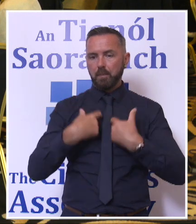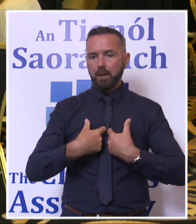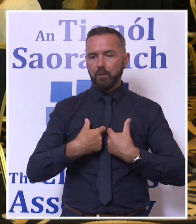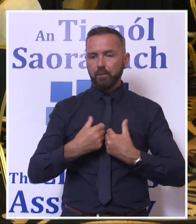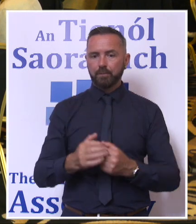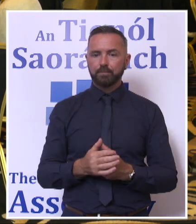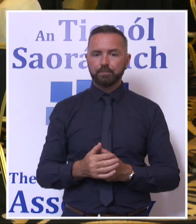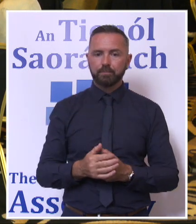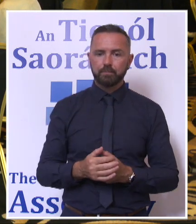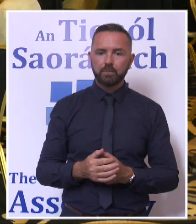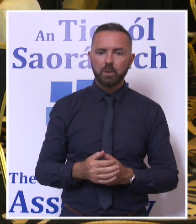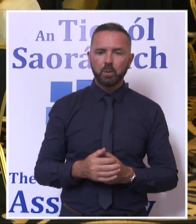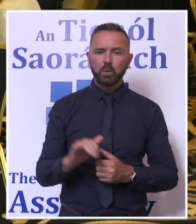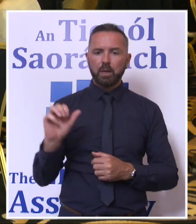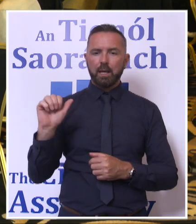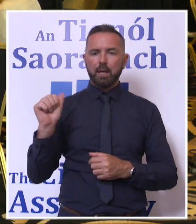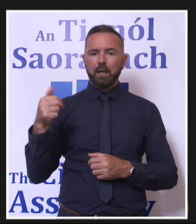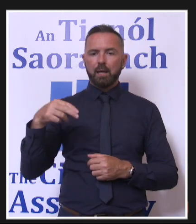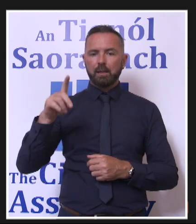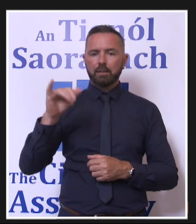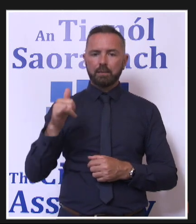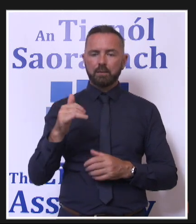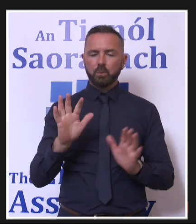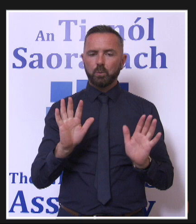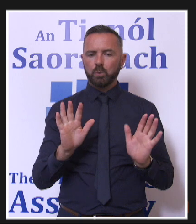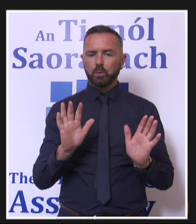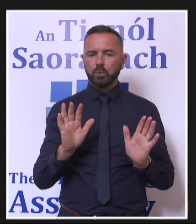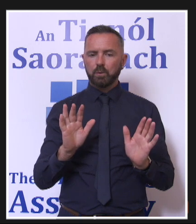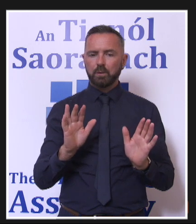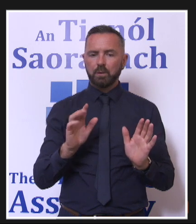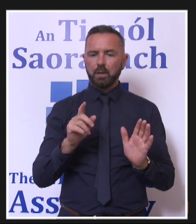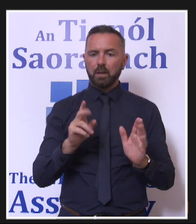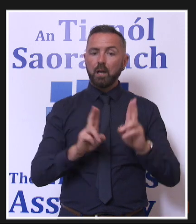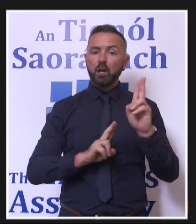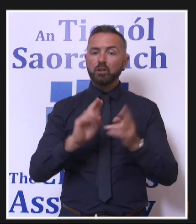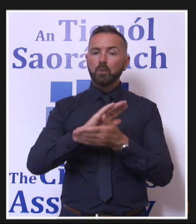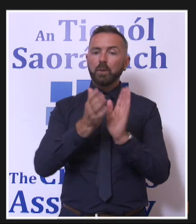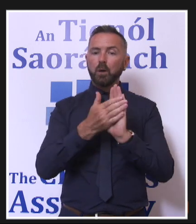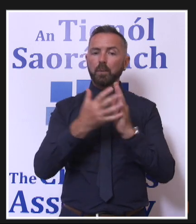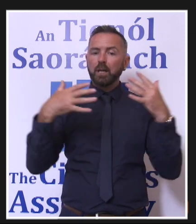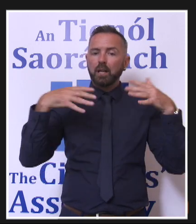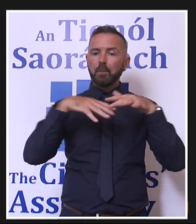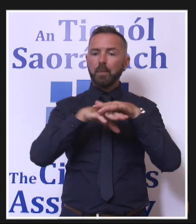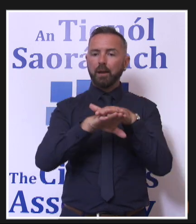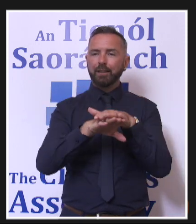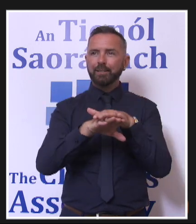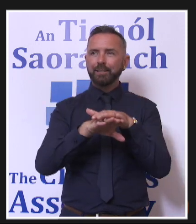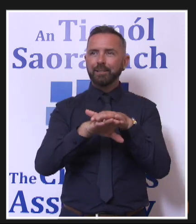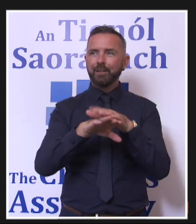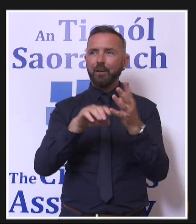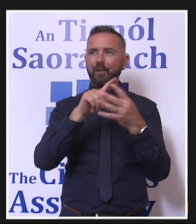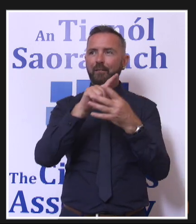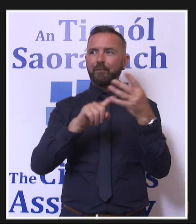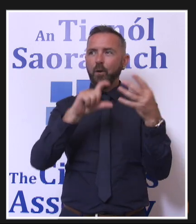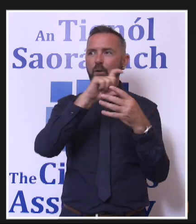Ooh, can I just jump in there? In our model, you would become a combined authority. So the 4 councils